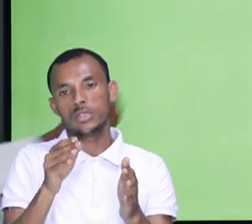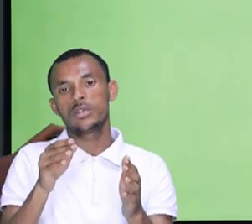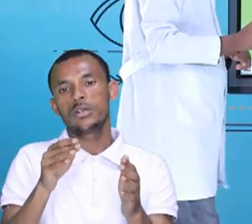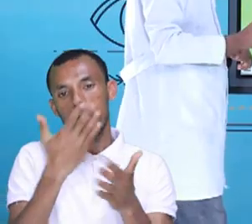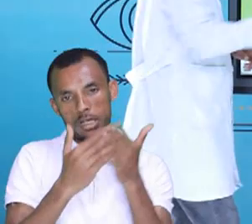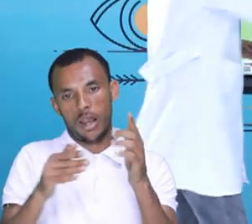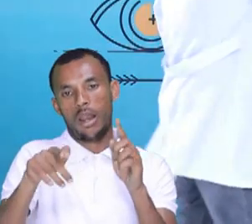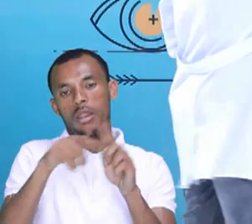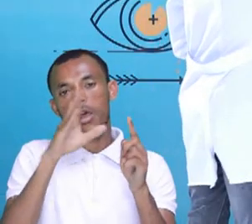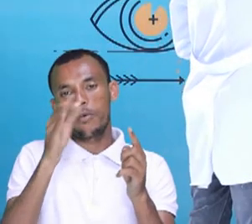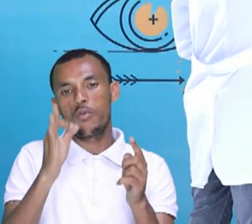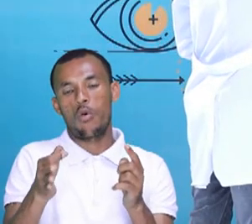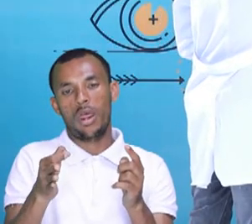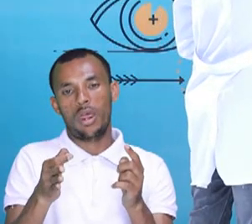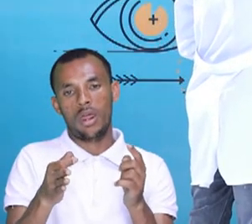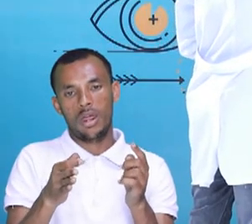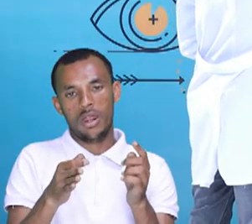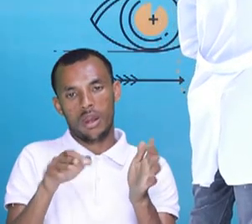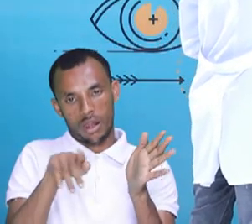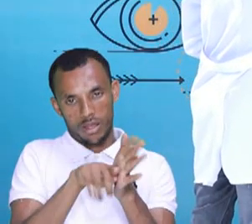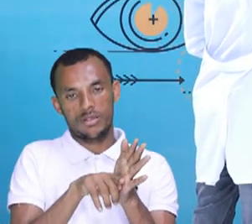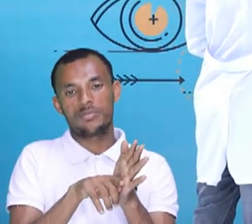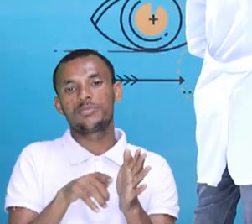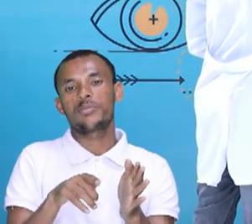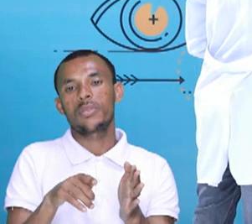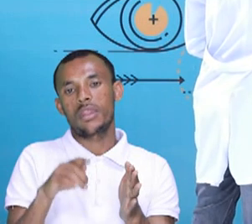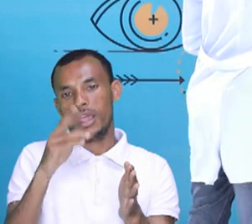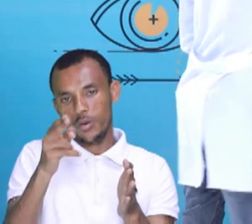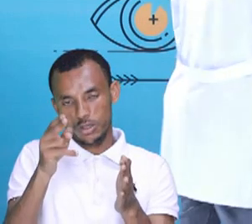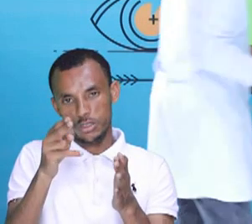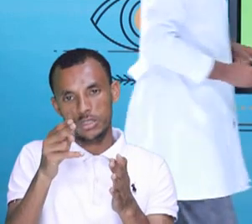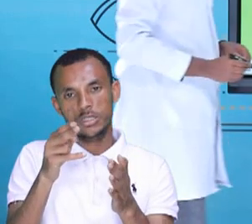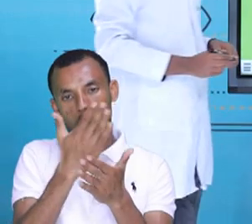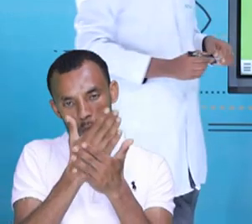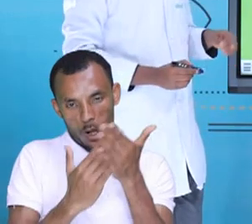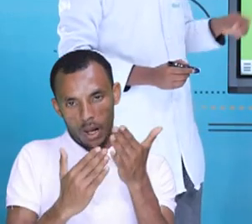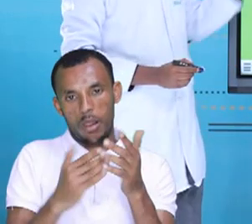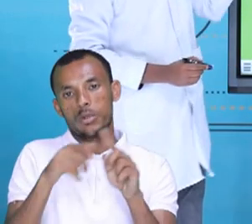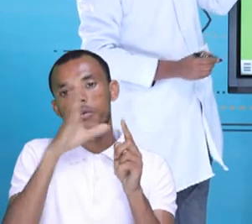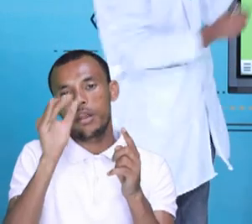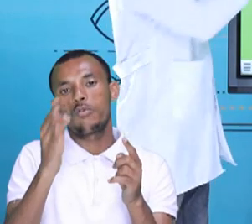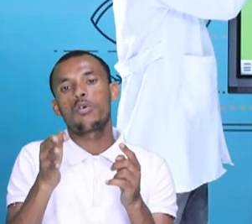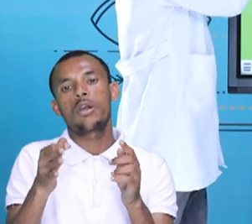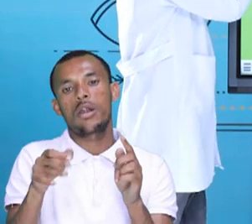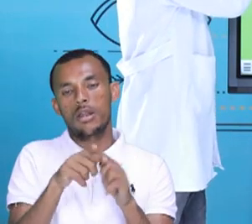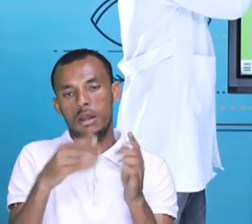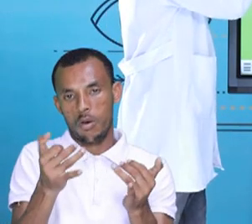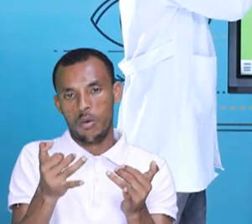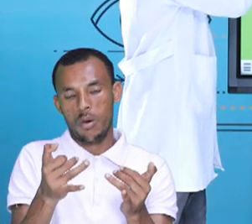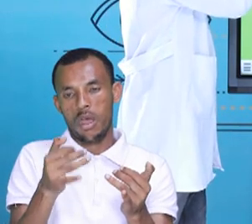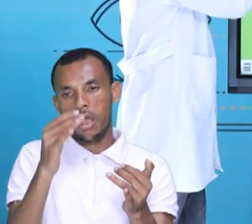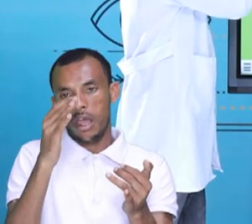partially negative. Hydrogen is partially positive, fluorine is partially negative. Now, HF is already